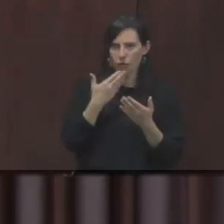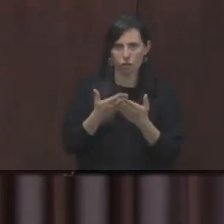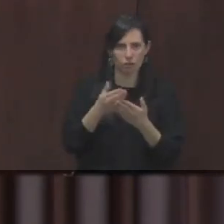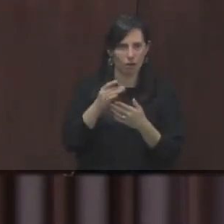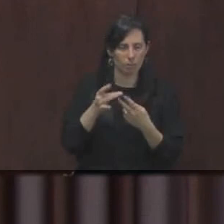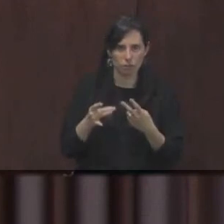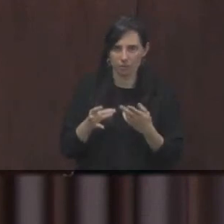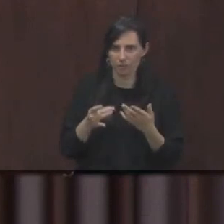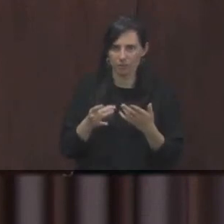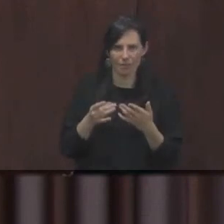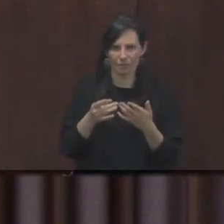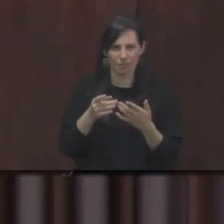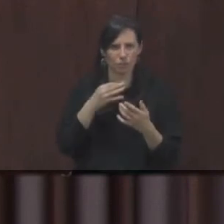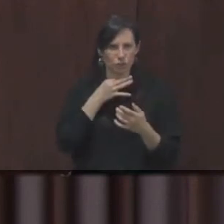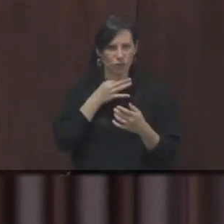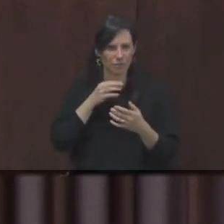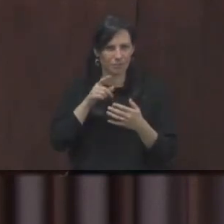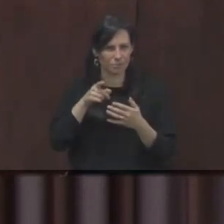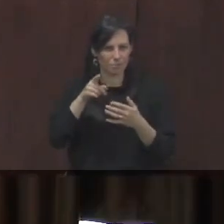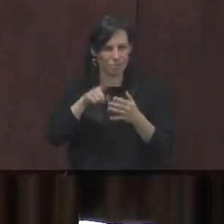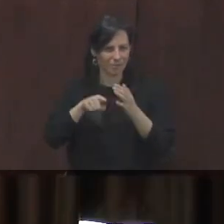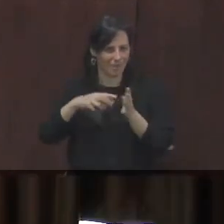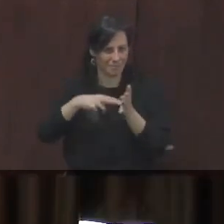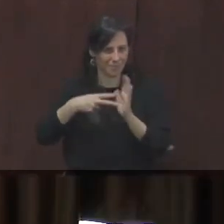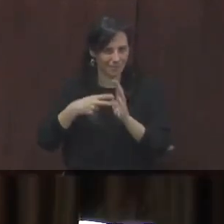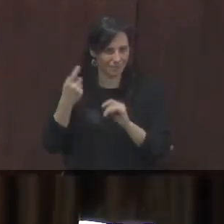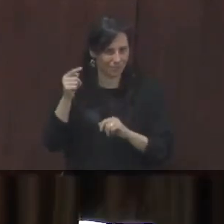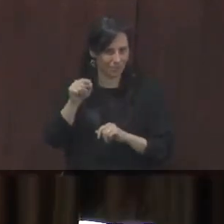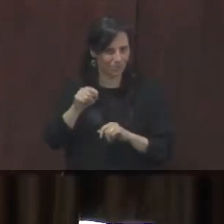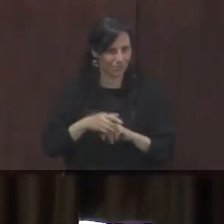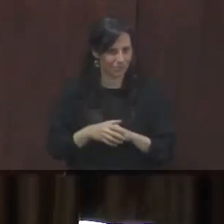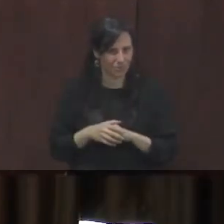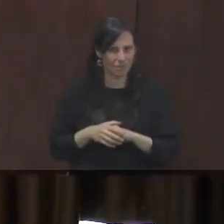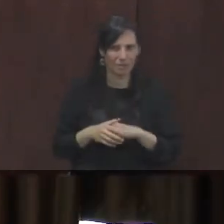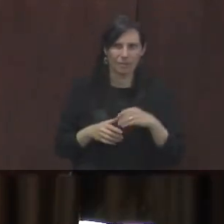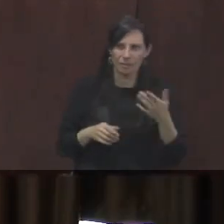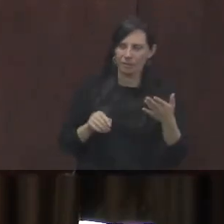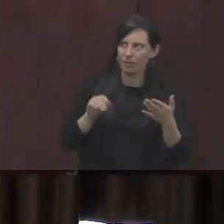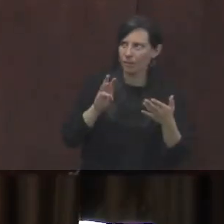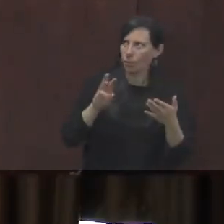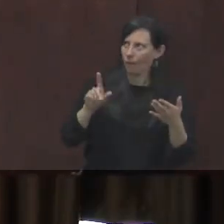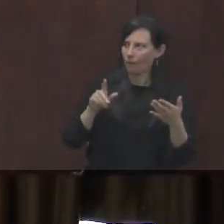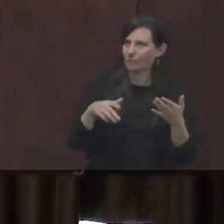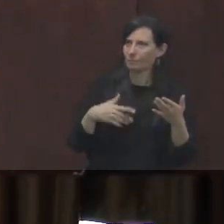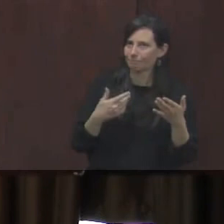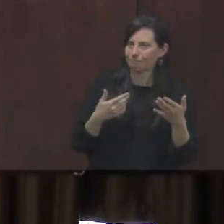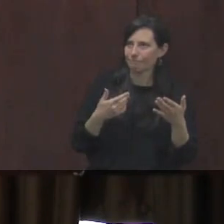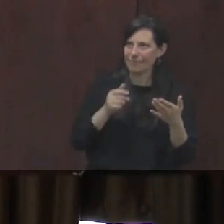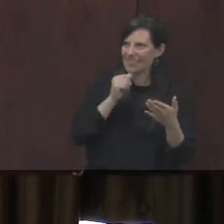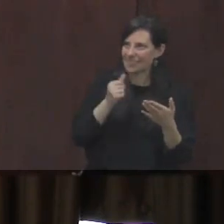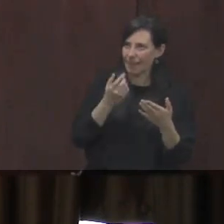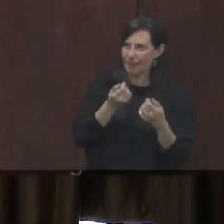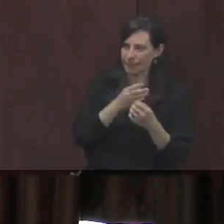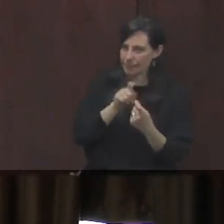that as? Again, there's not a single point, but I think conceptually,